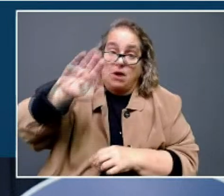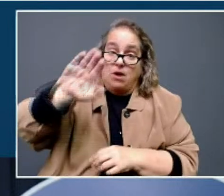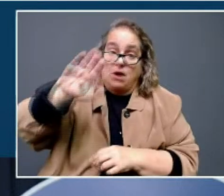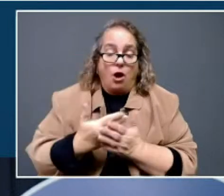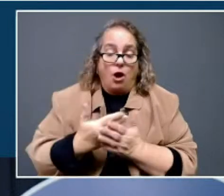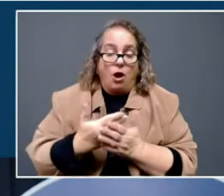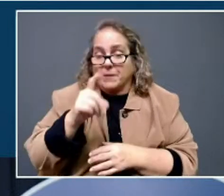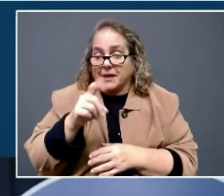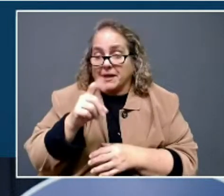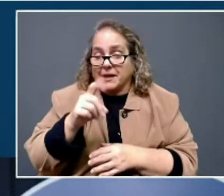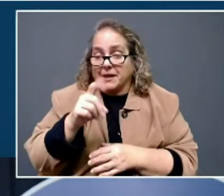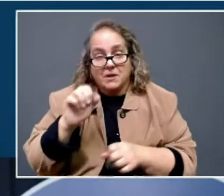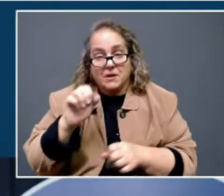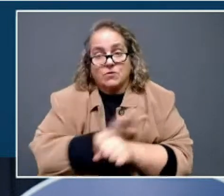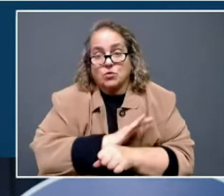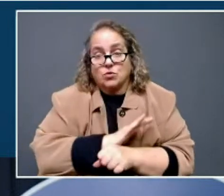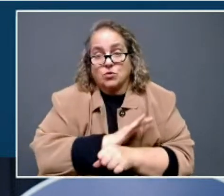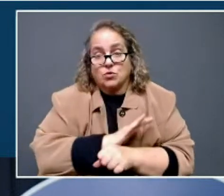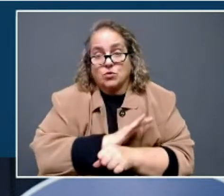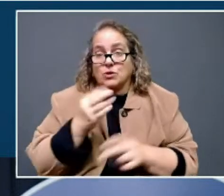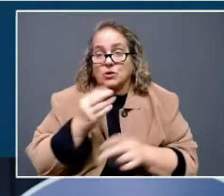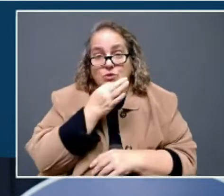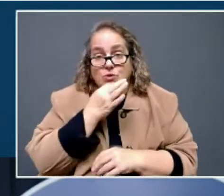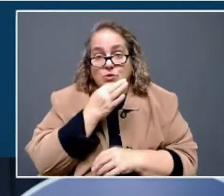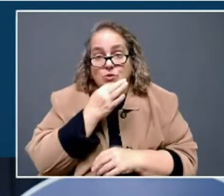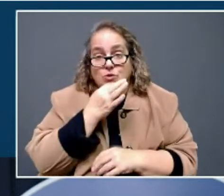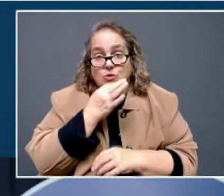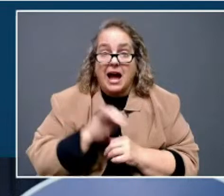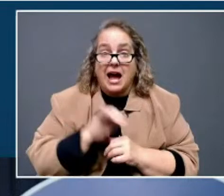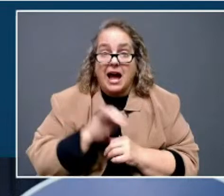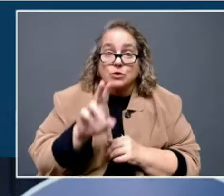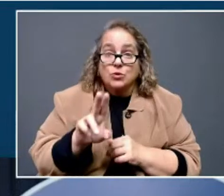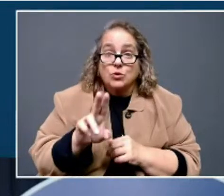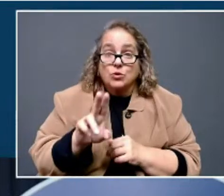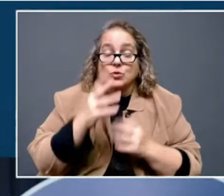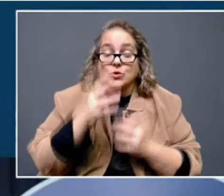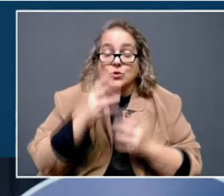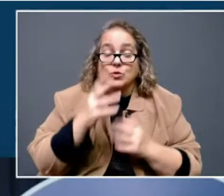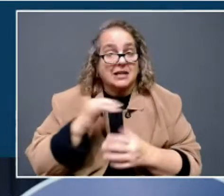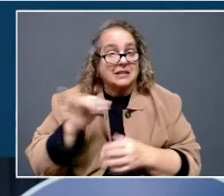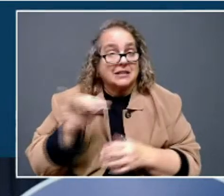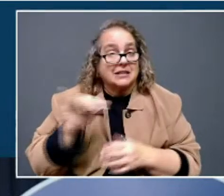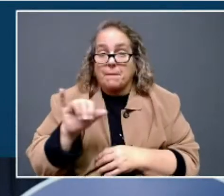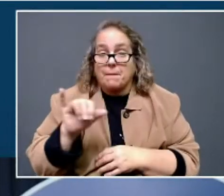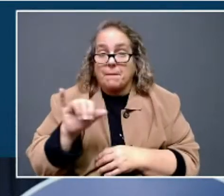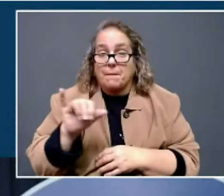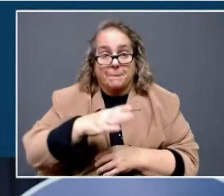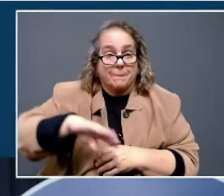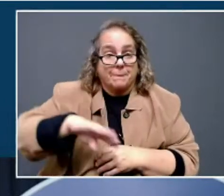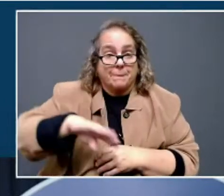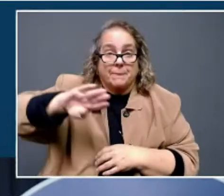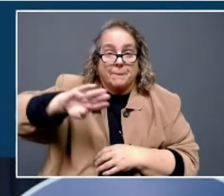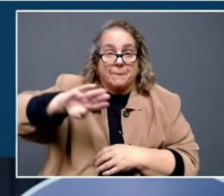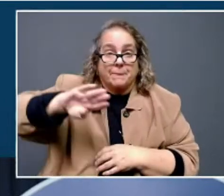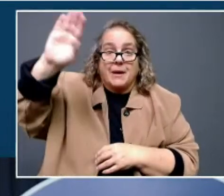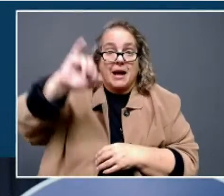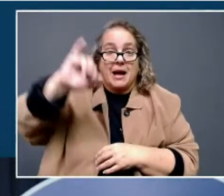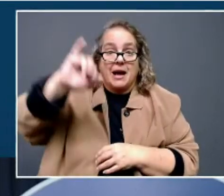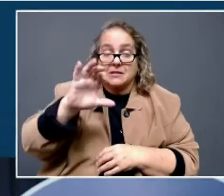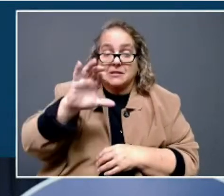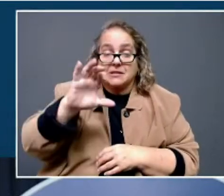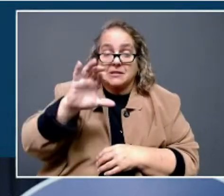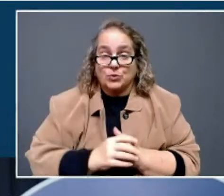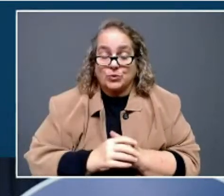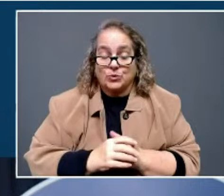filled very soon. ICUs, sadly, also filling up. That once we